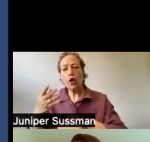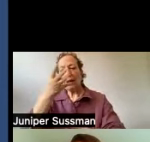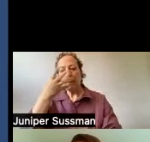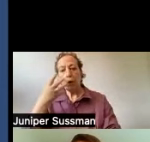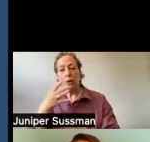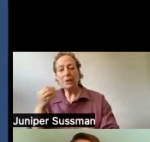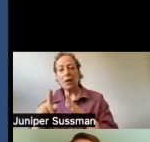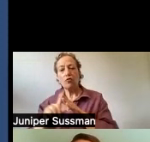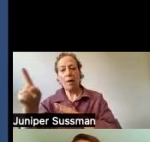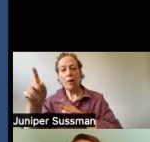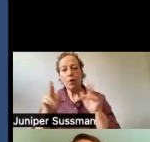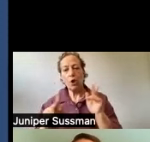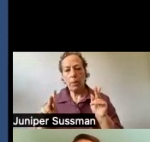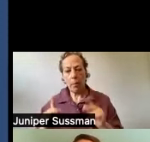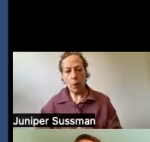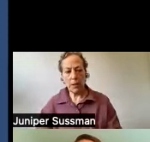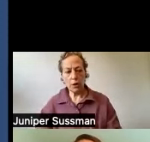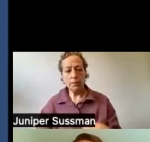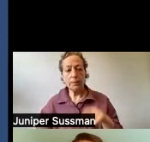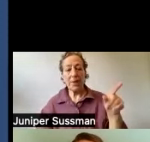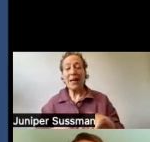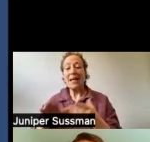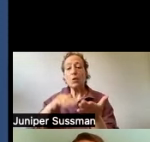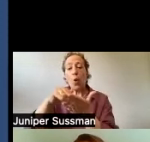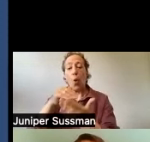refugee populations. He is a core member of